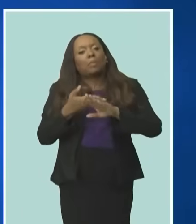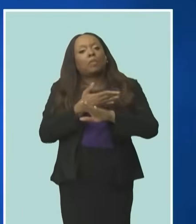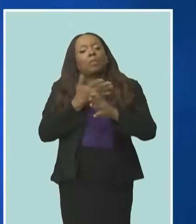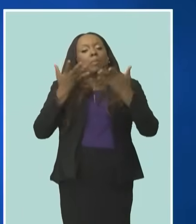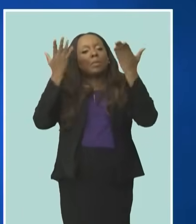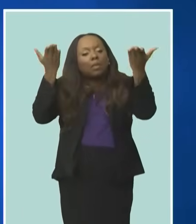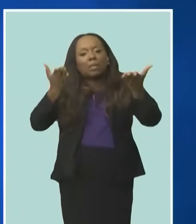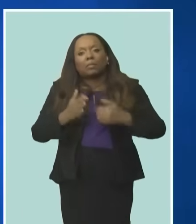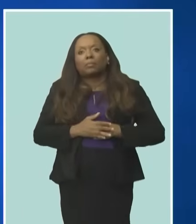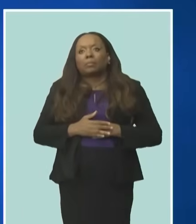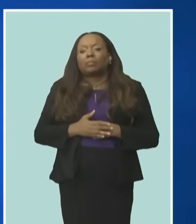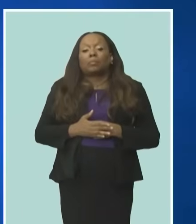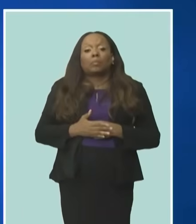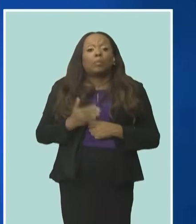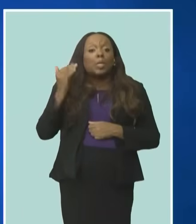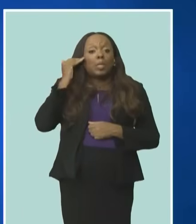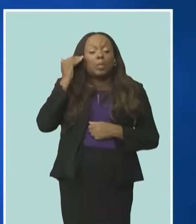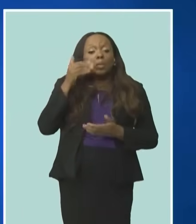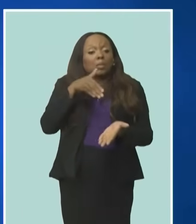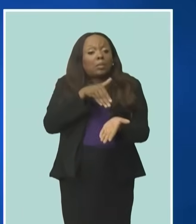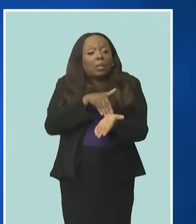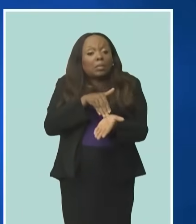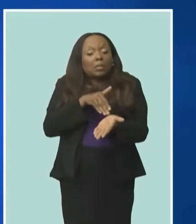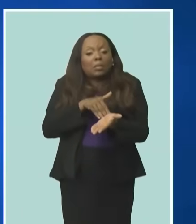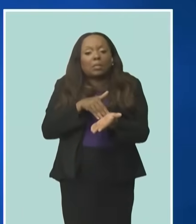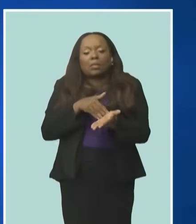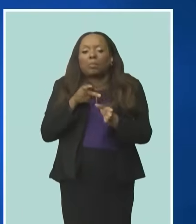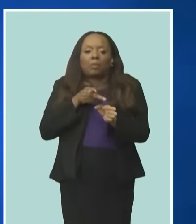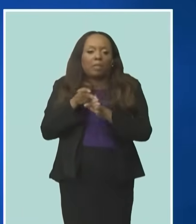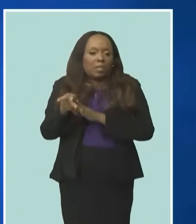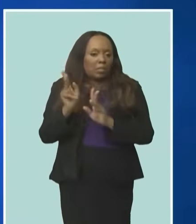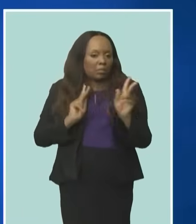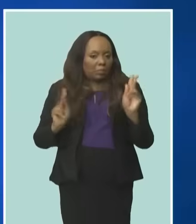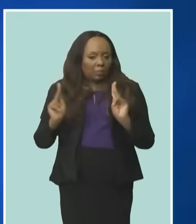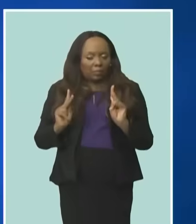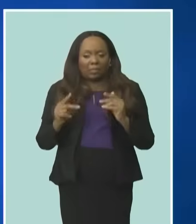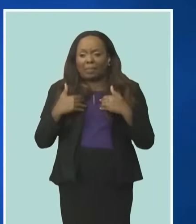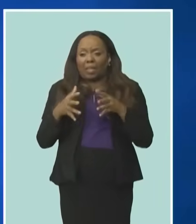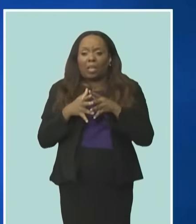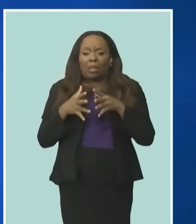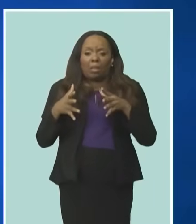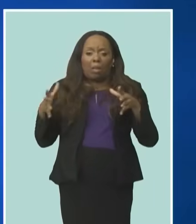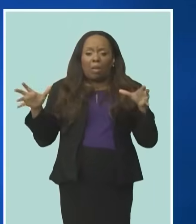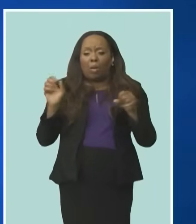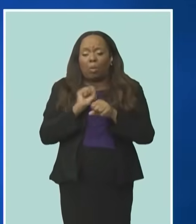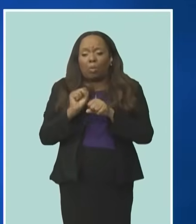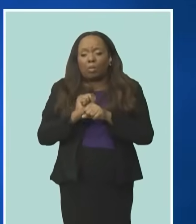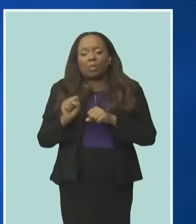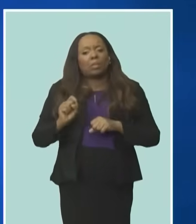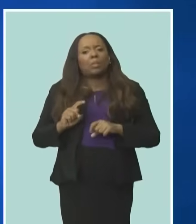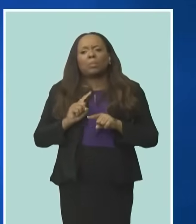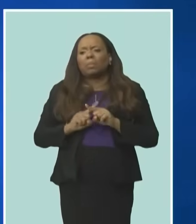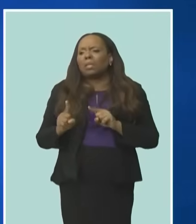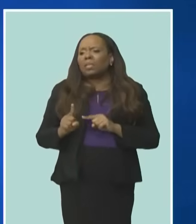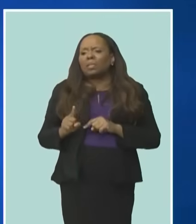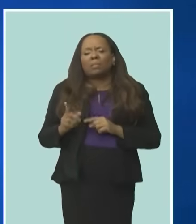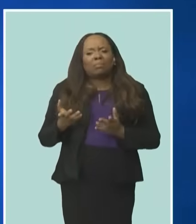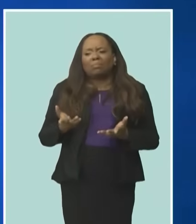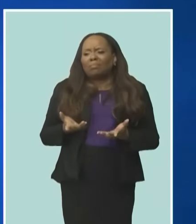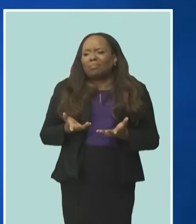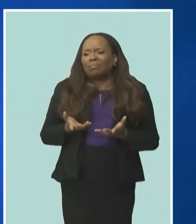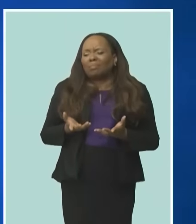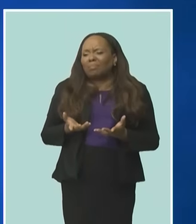are professionals who are burdened with a heavy schedule, but a client should not have to wait